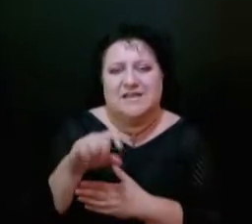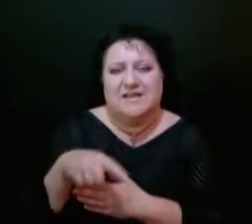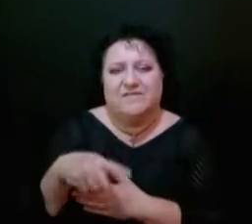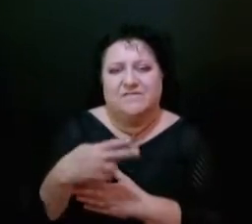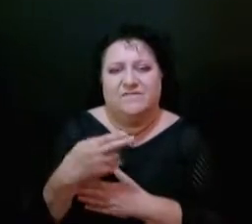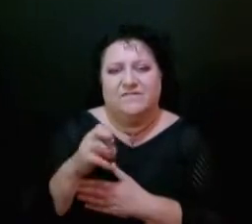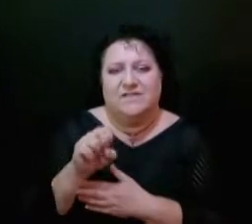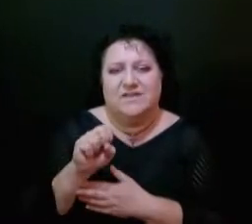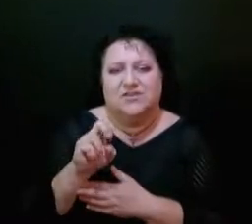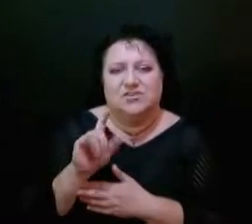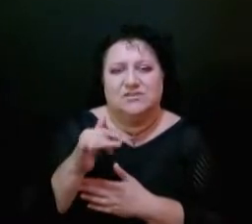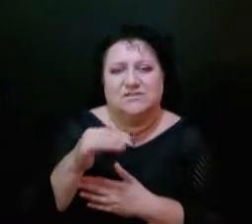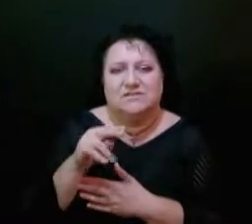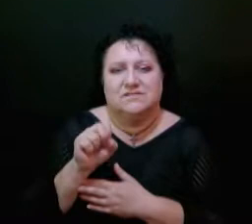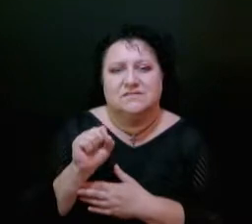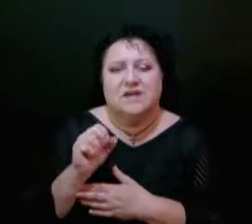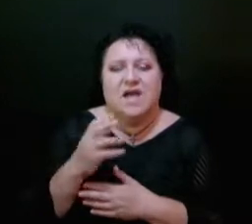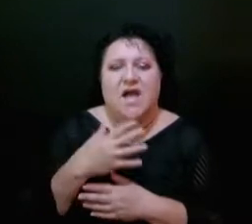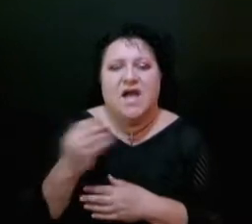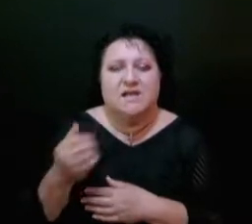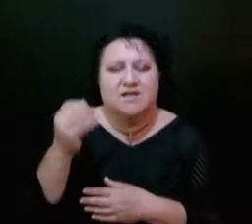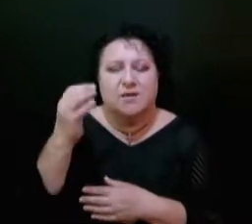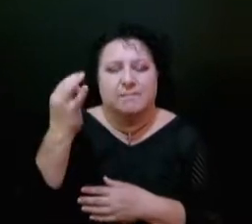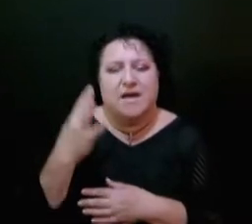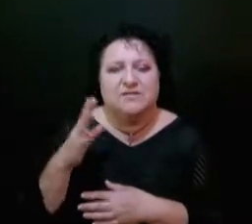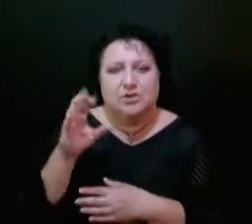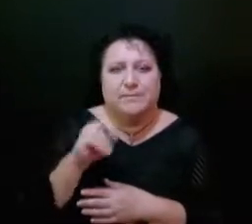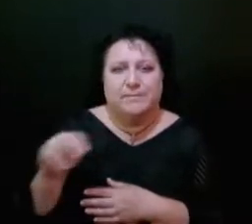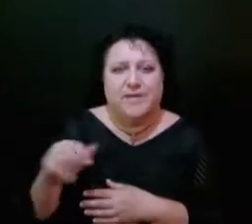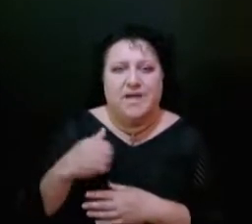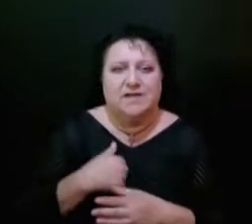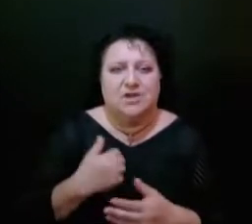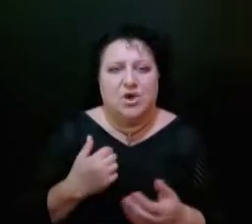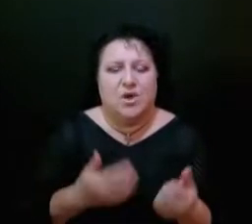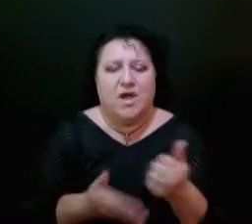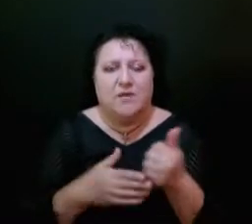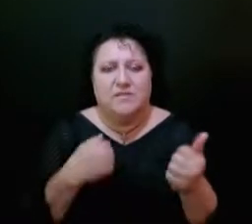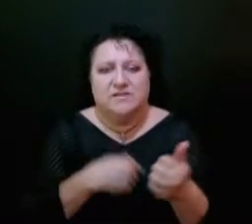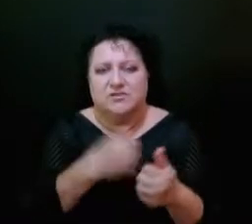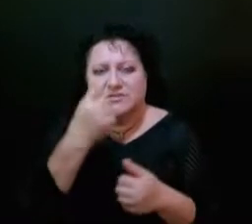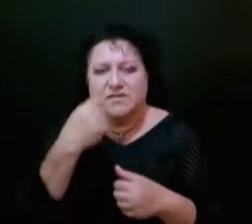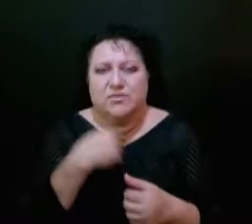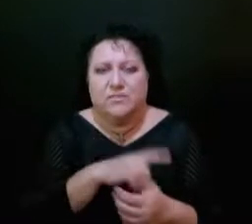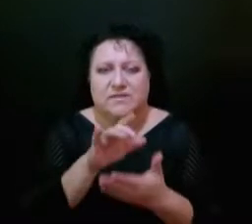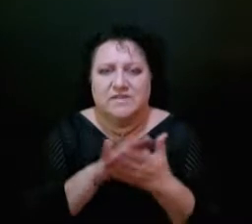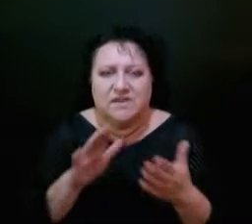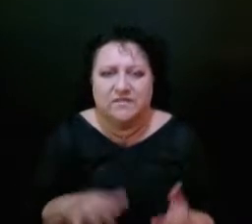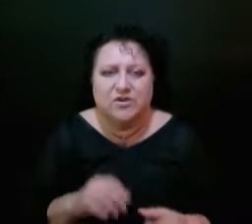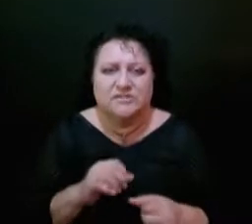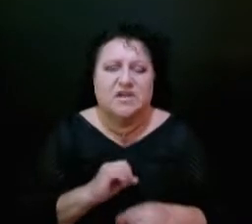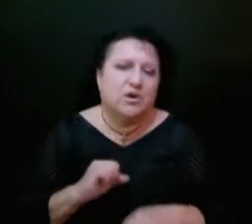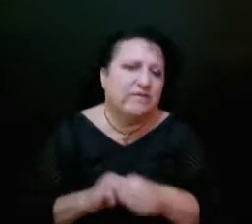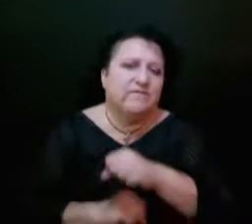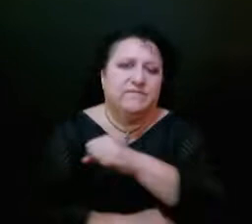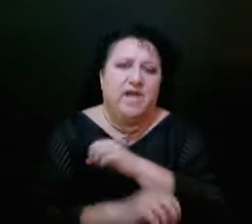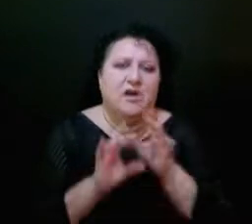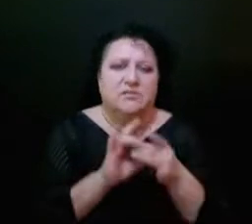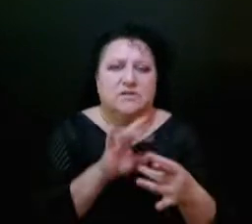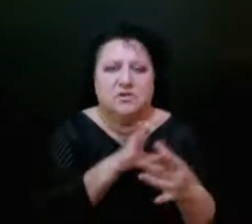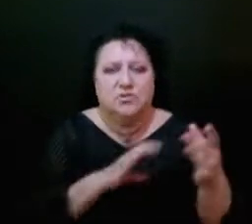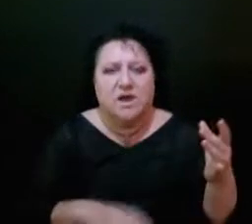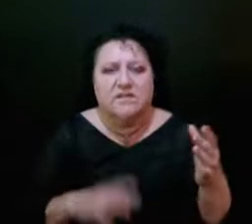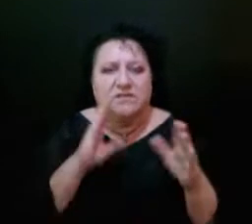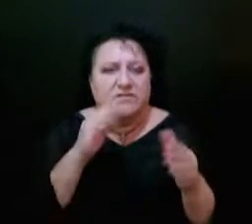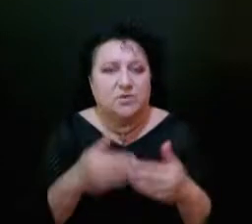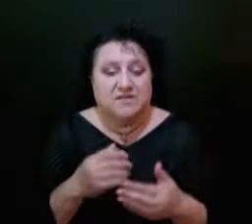means to be believers who are rooted in Christ, who know who we are in Christ. And then last week he focused on Ephesians 1, 11 through